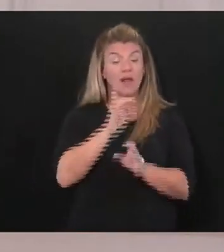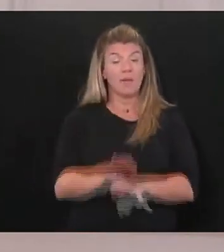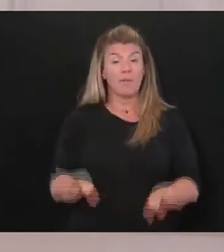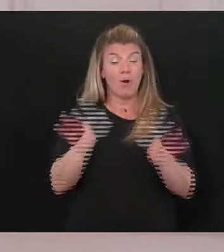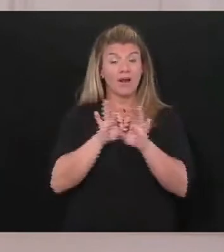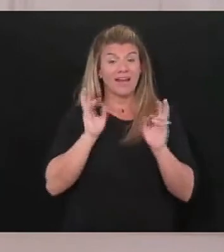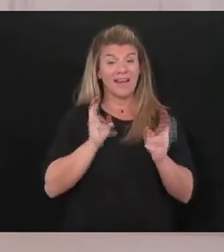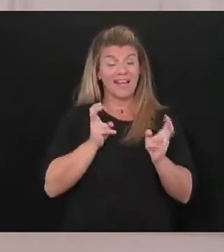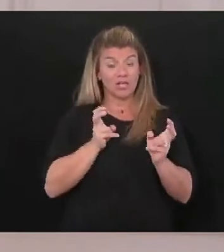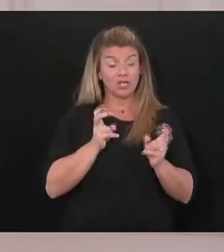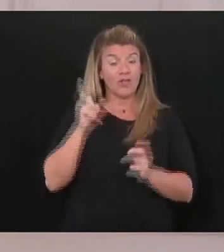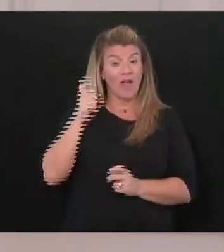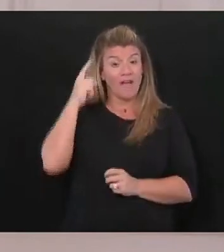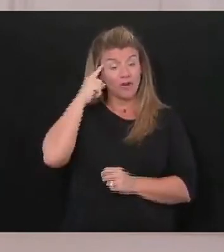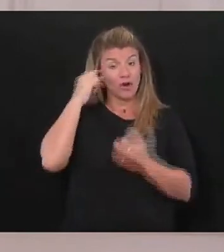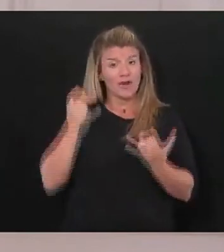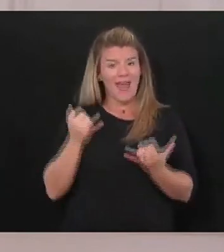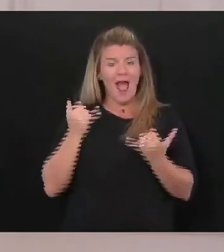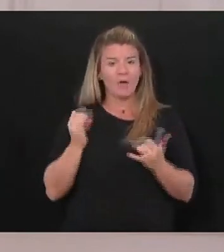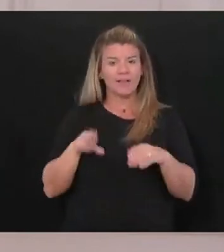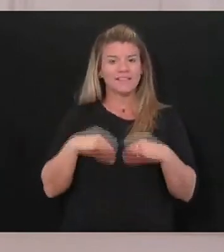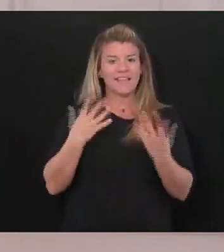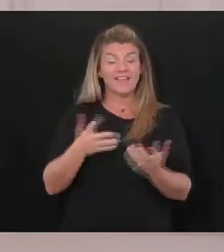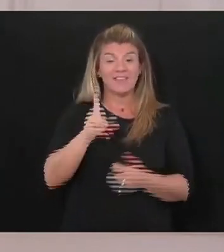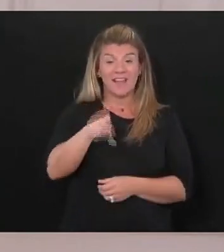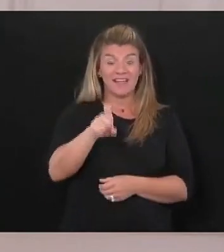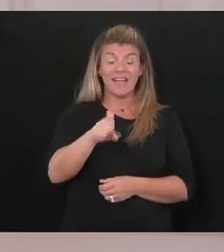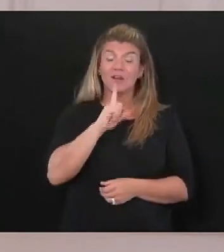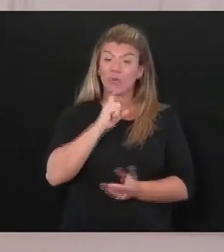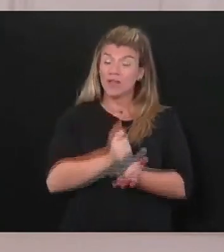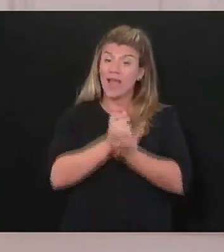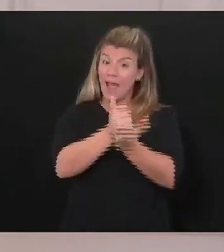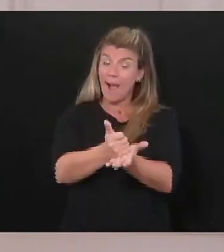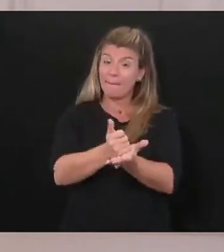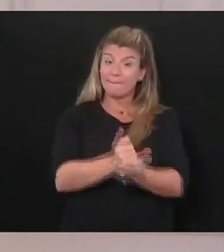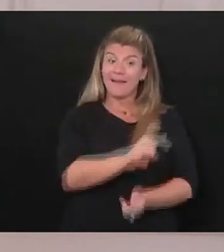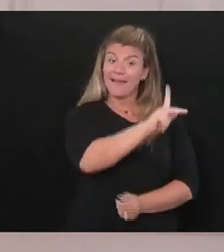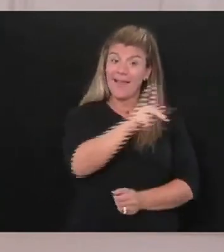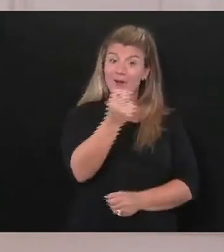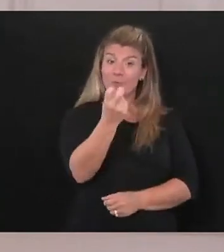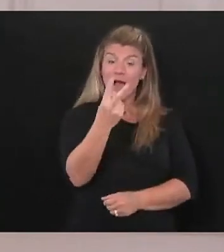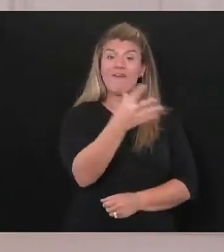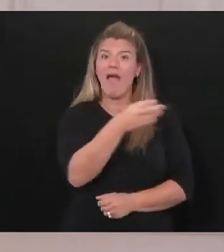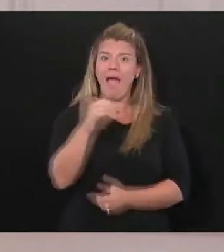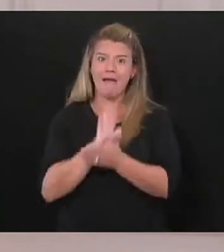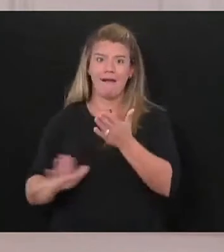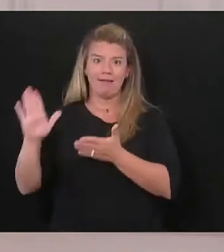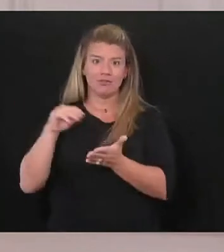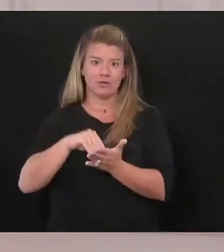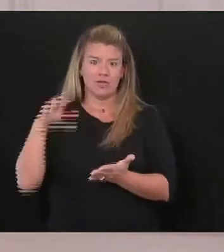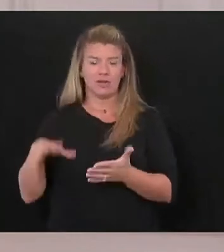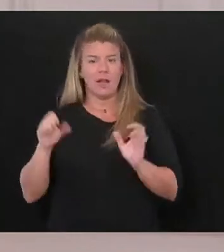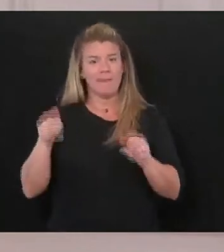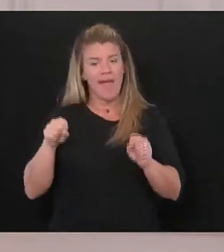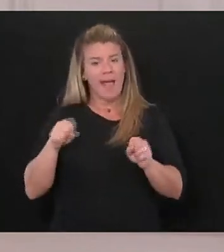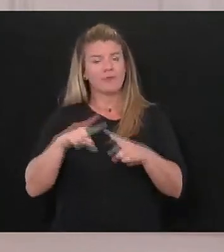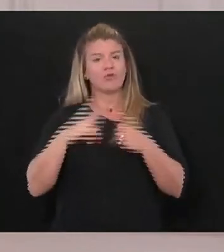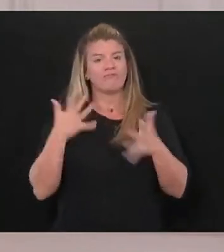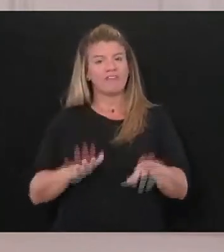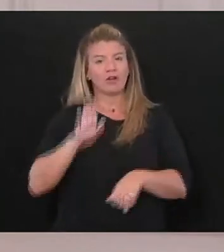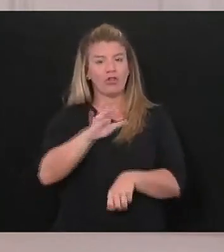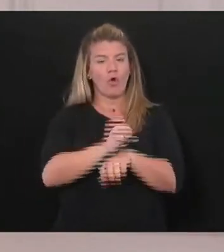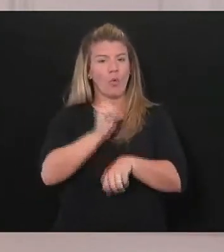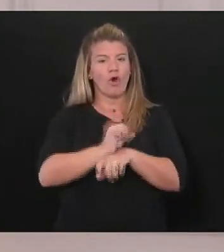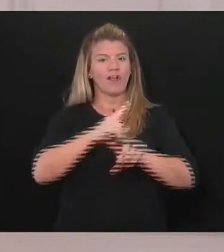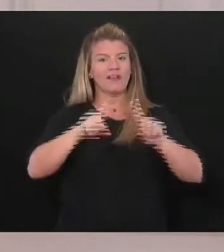is filling an urgent need that will allow both K-12 and college students to complete schoolwork in convenient locations